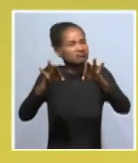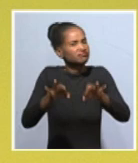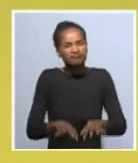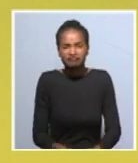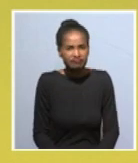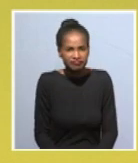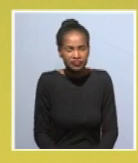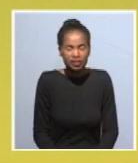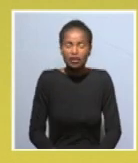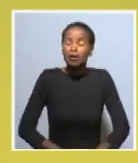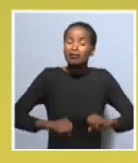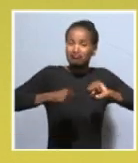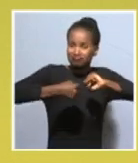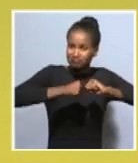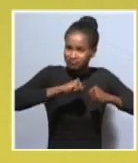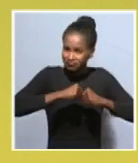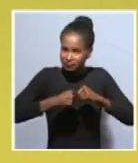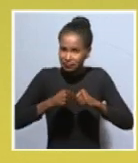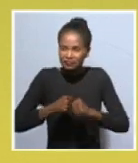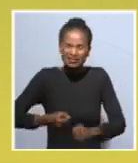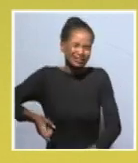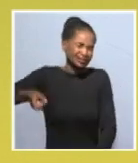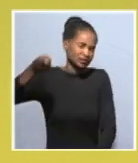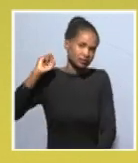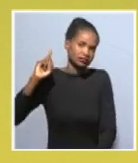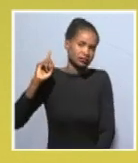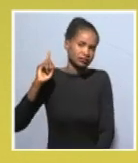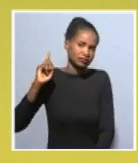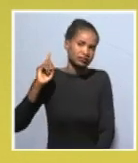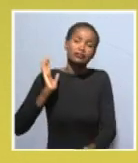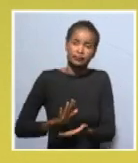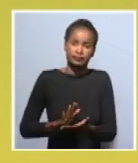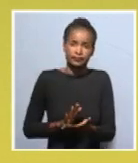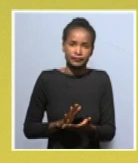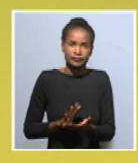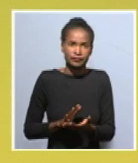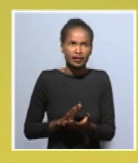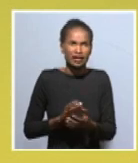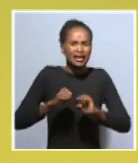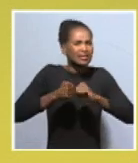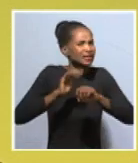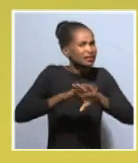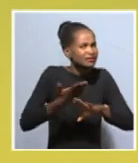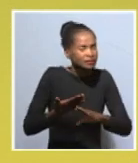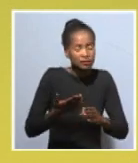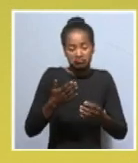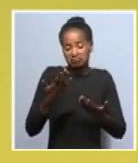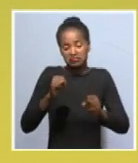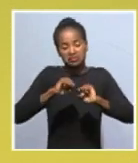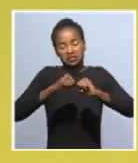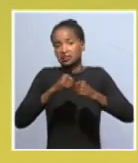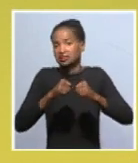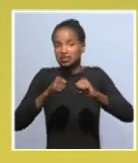the challenges have been there all along. In terms of, let's start with